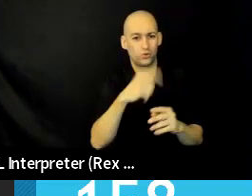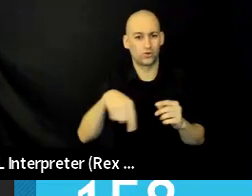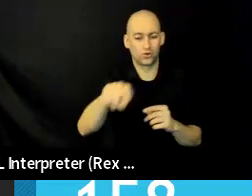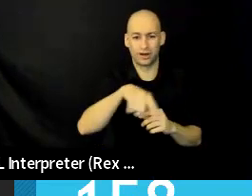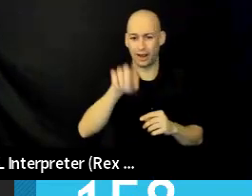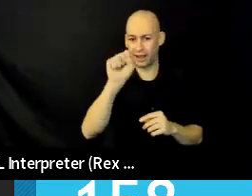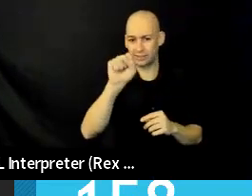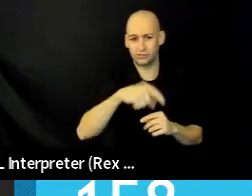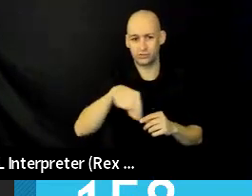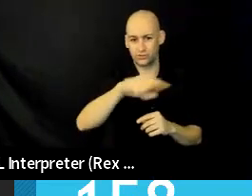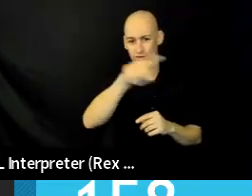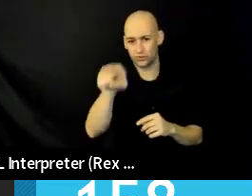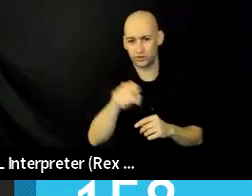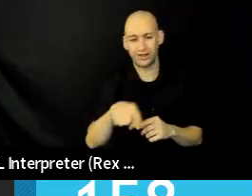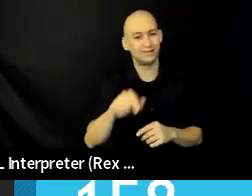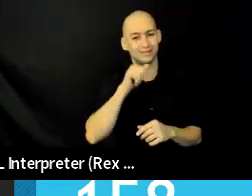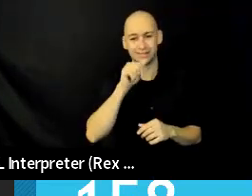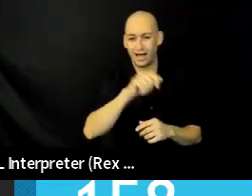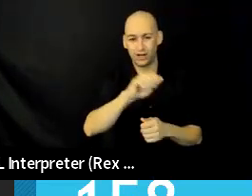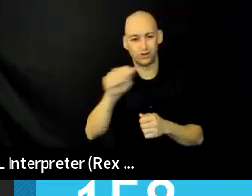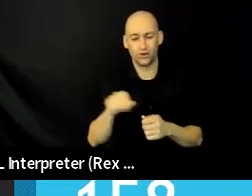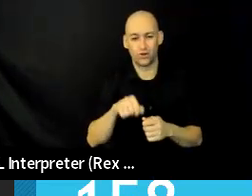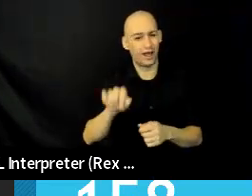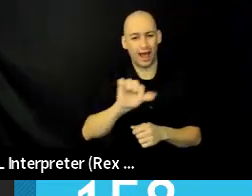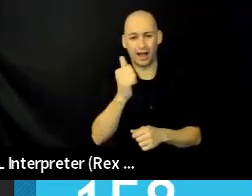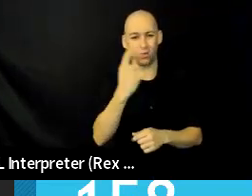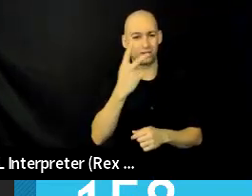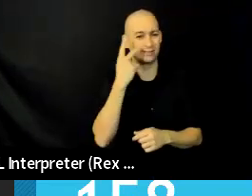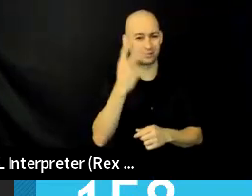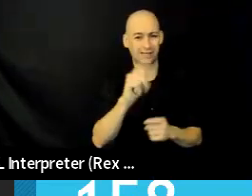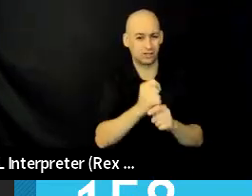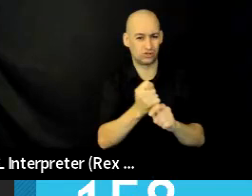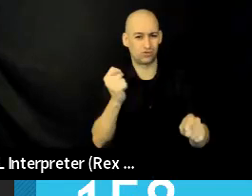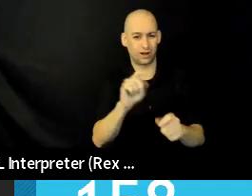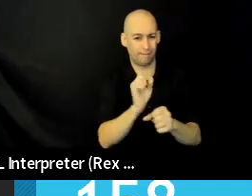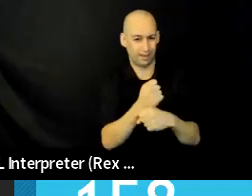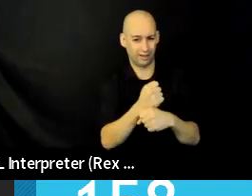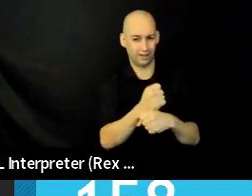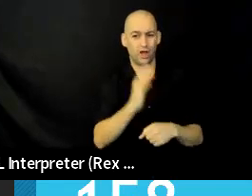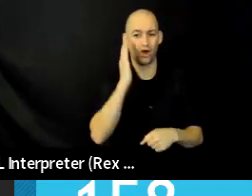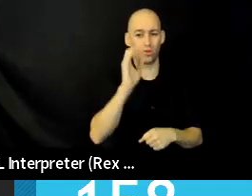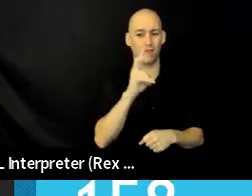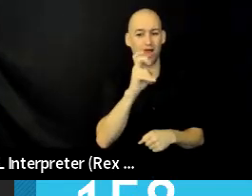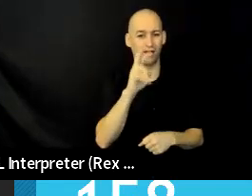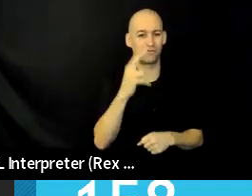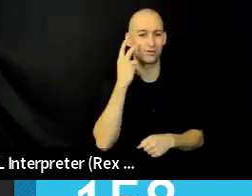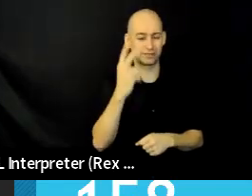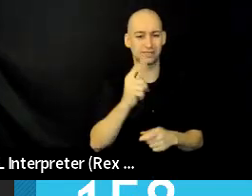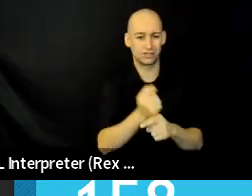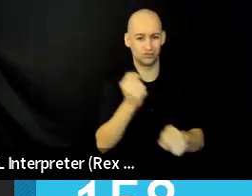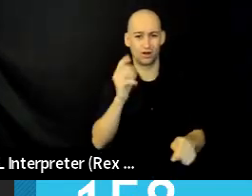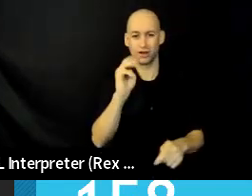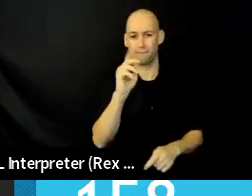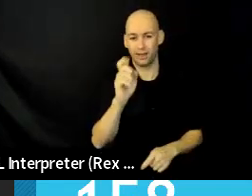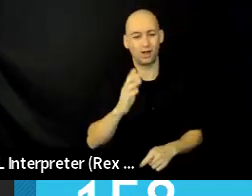S-turn is not a turn that any of us have ever seen a truck make, will ever see a truck make, or will not be taught